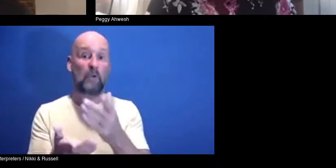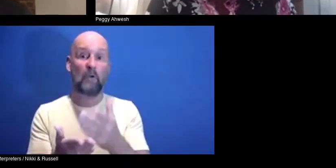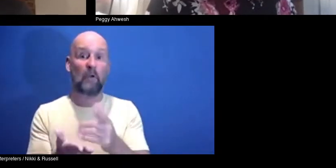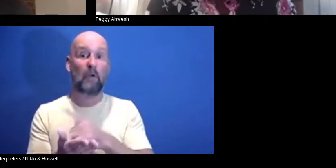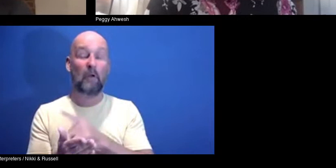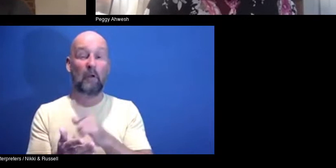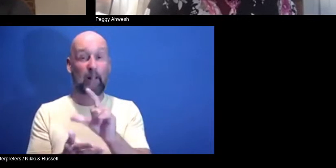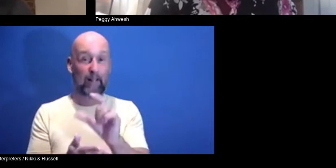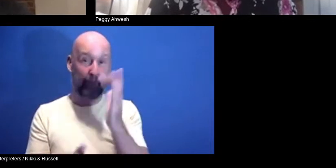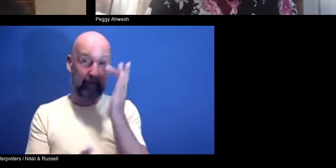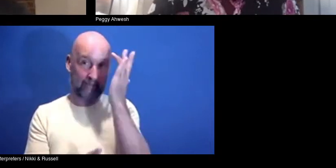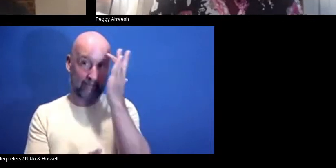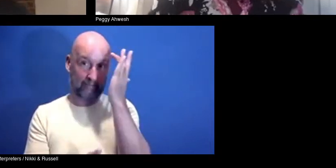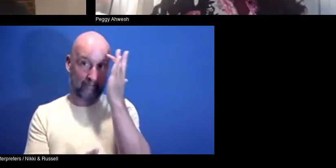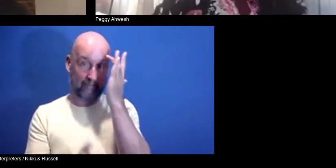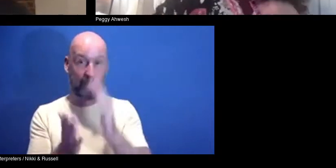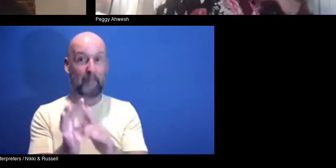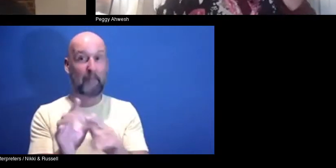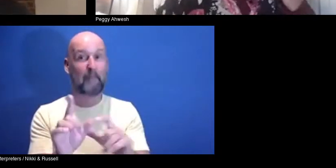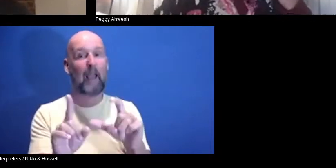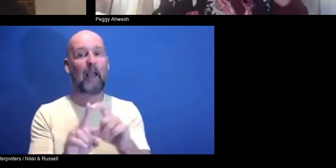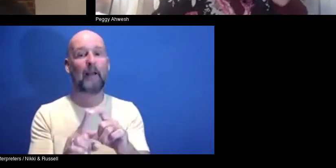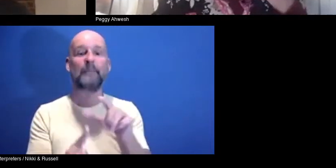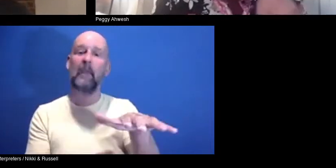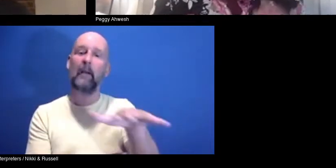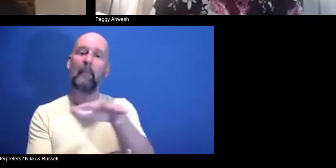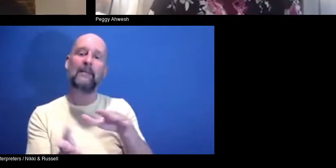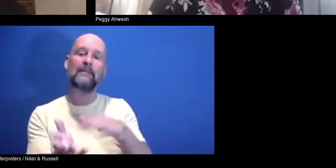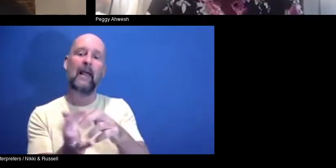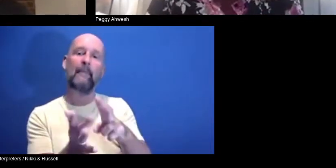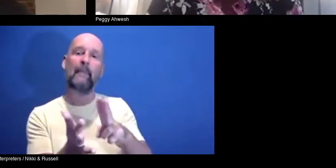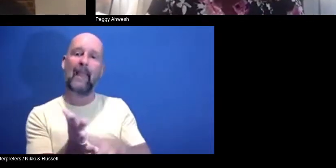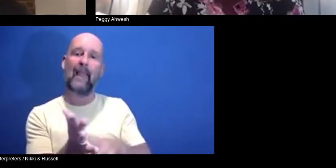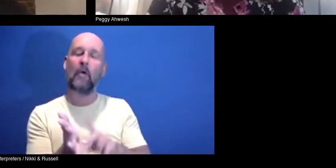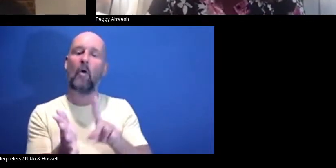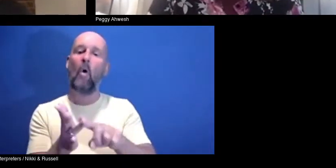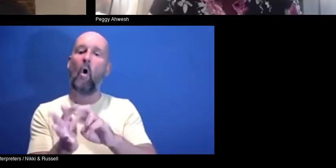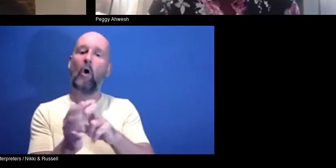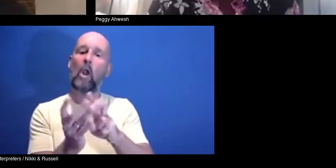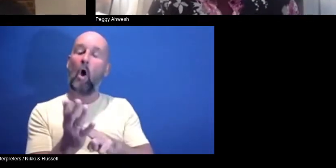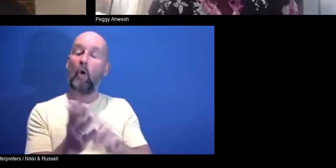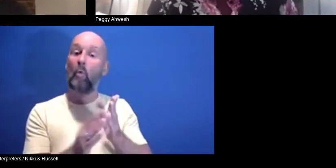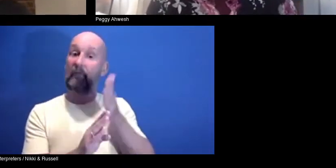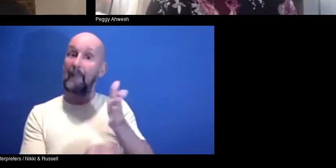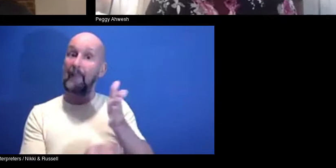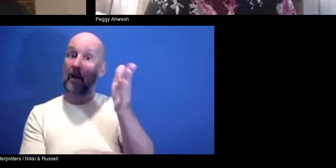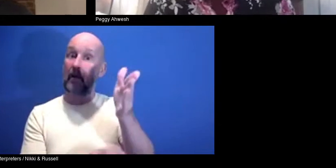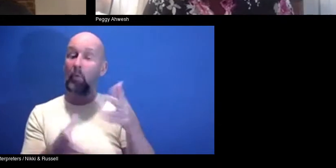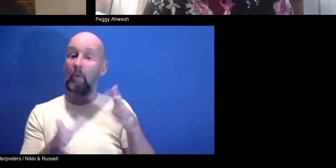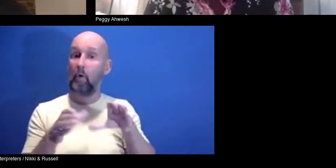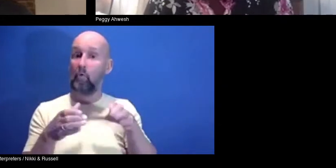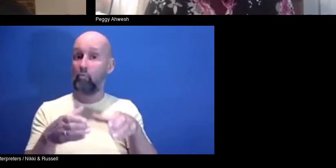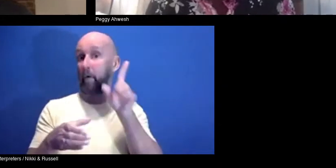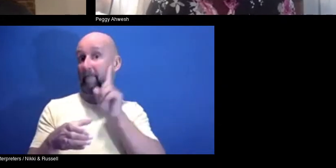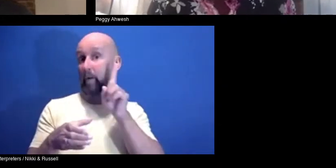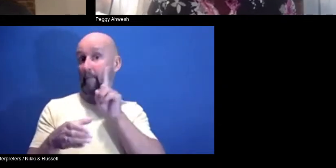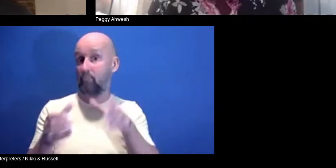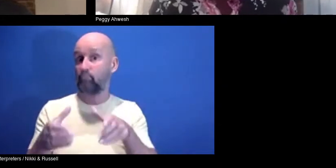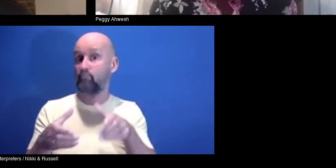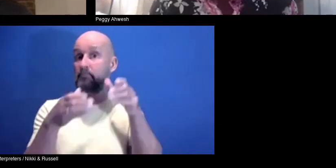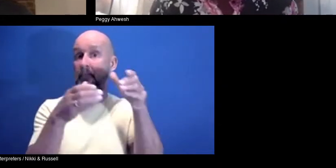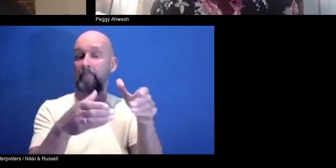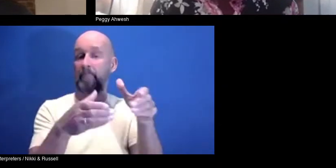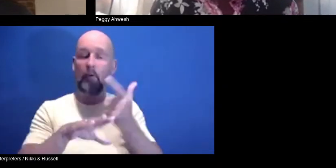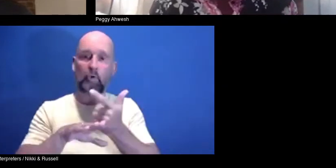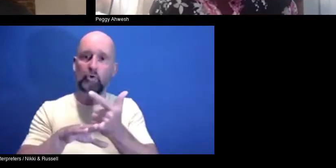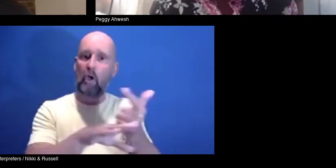mad. But he had a place in Maine called Organon, and we've been up there a number of times, and we went with a group of women, and we've shot a